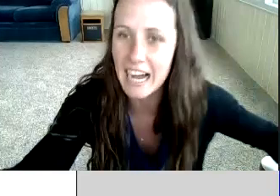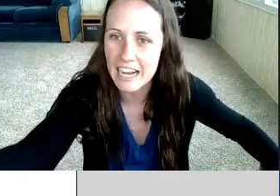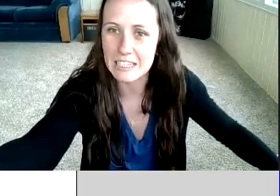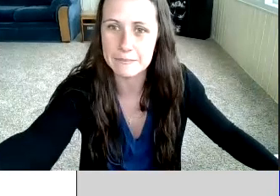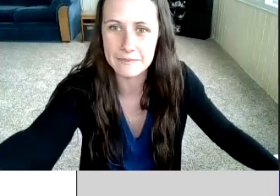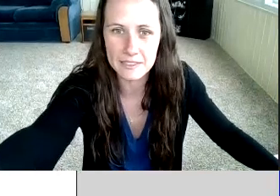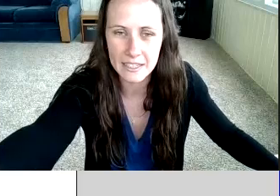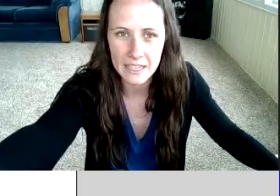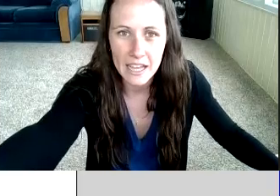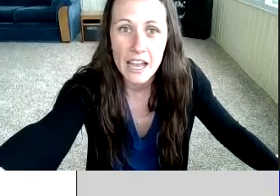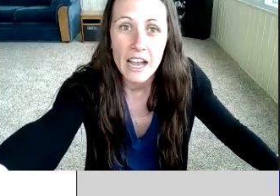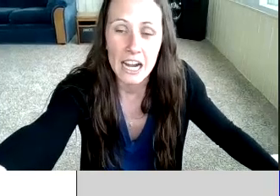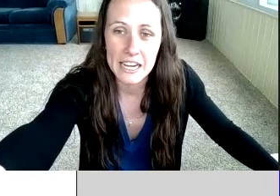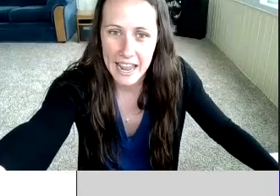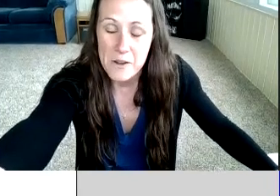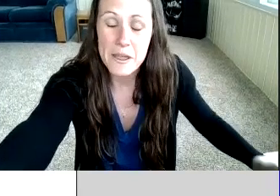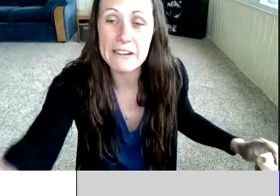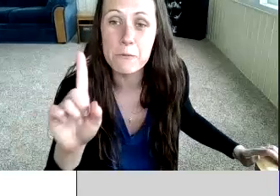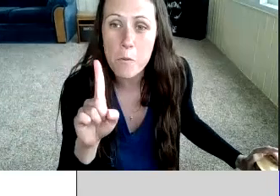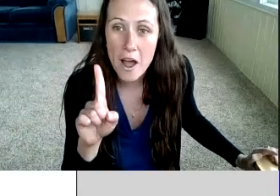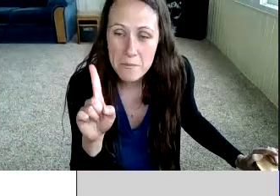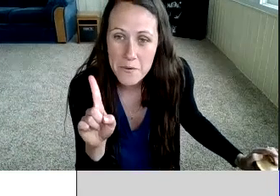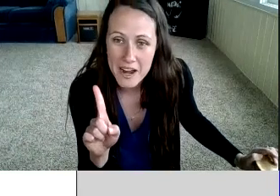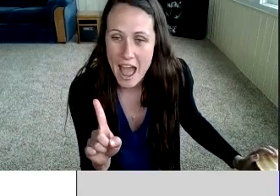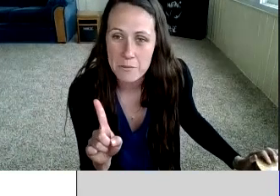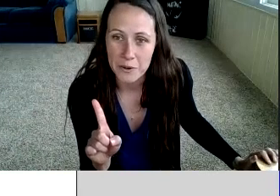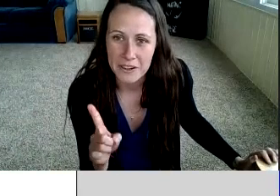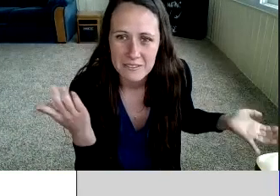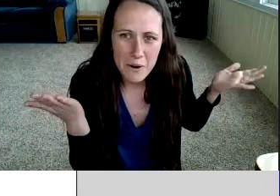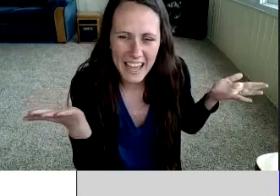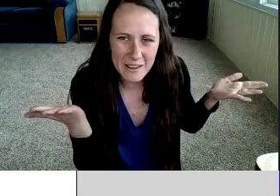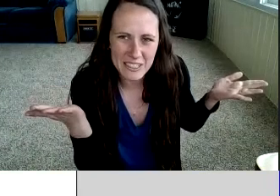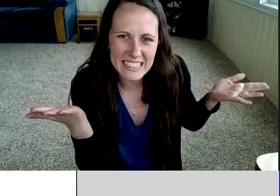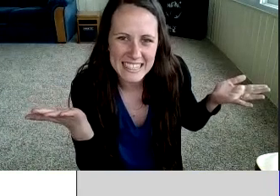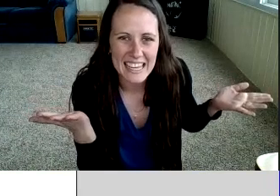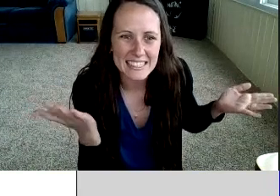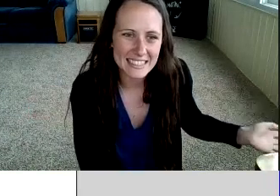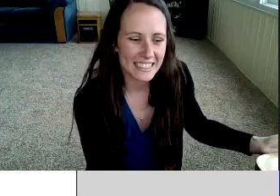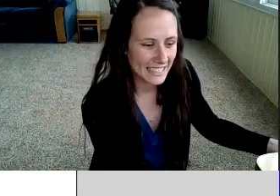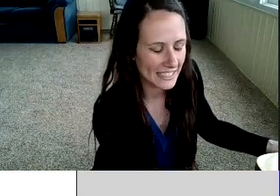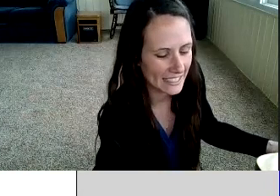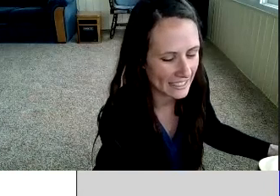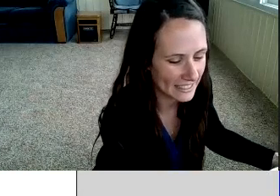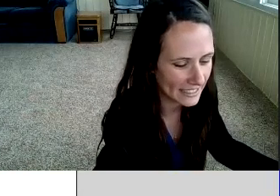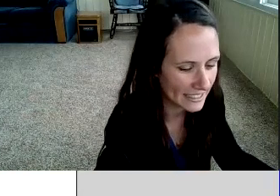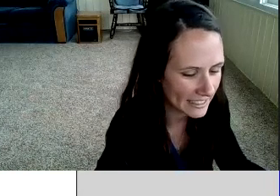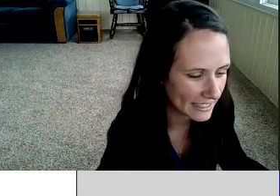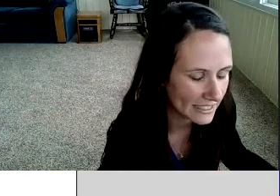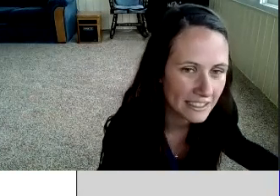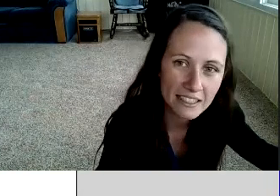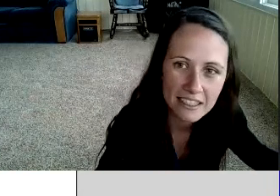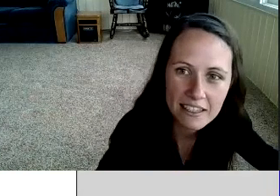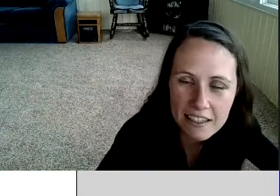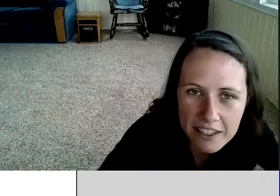Good job. All right, we have one more animal. What animal is this?